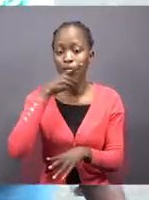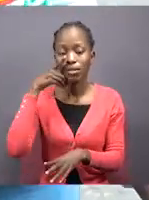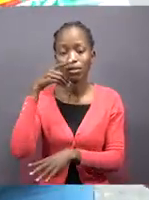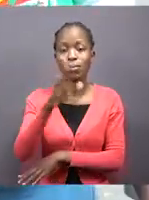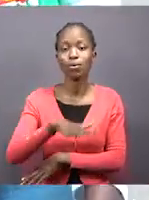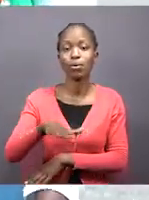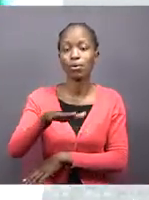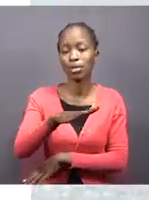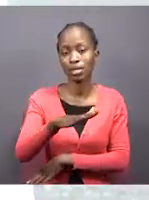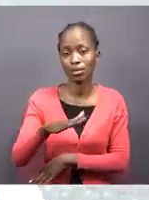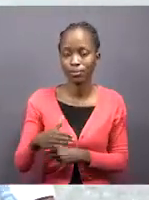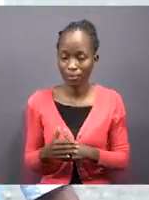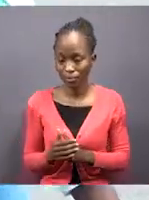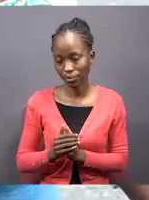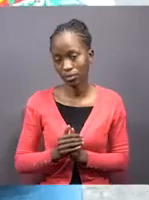and streams in the